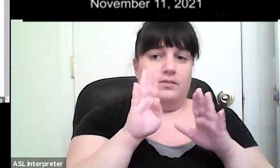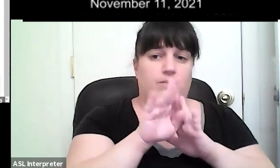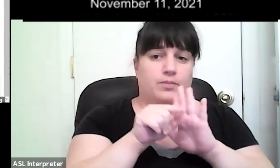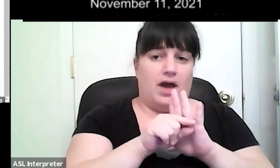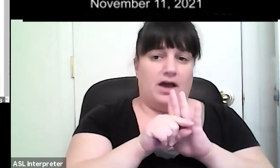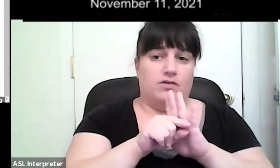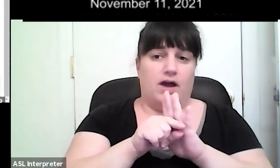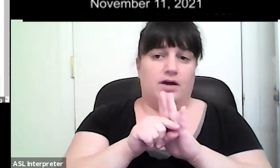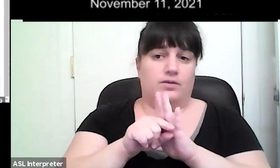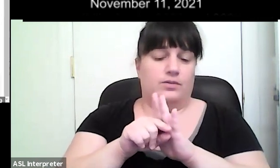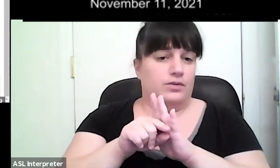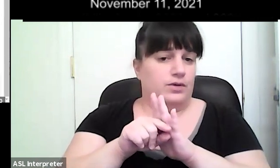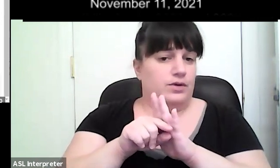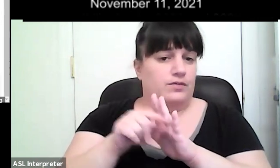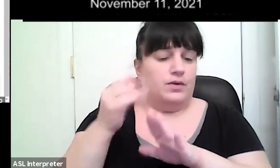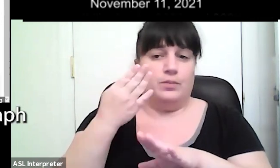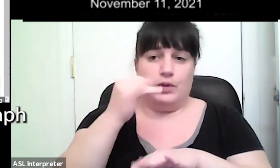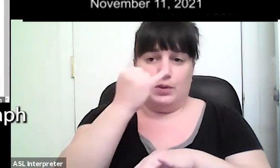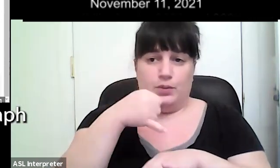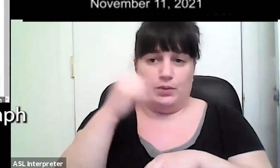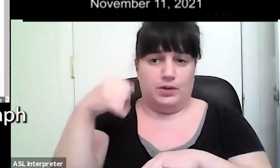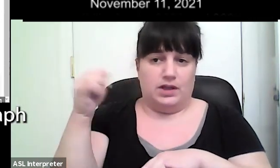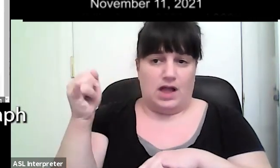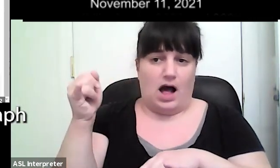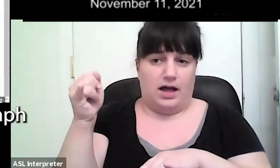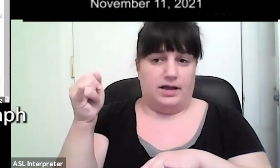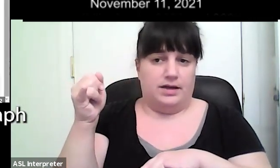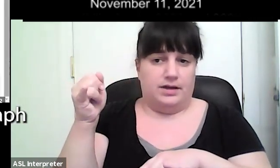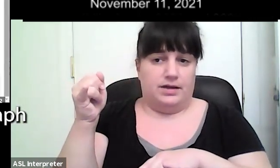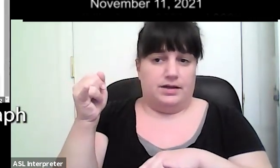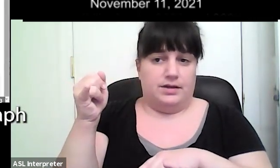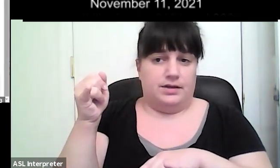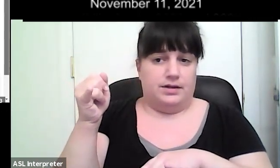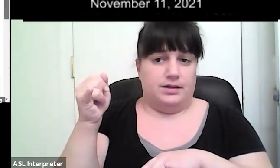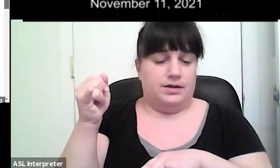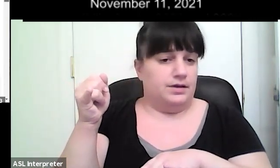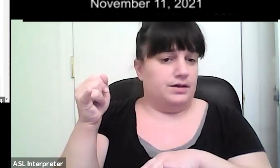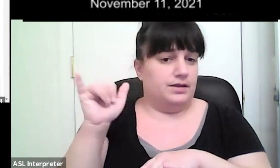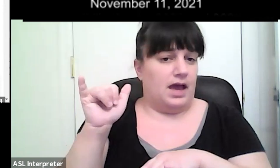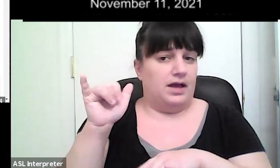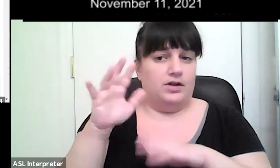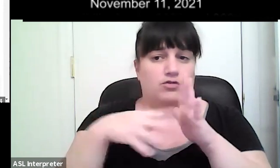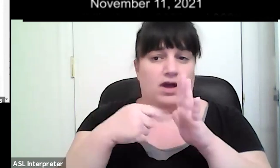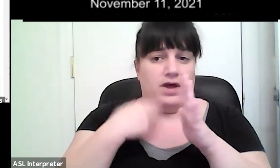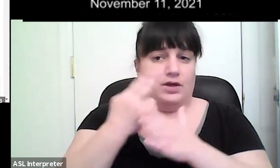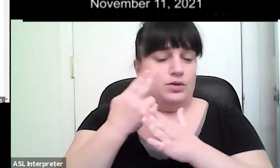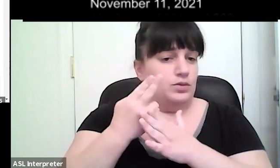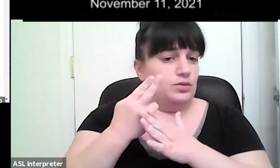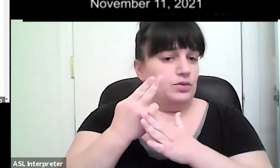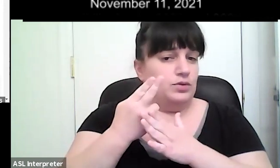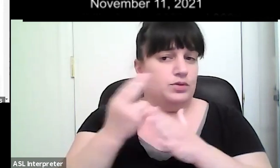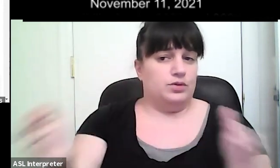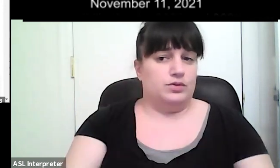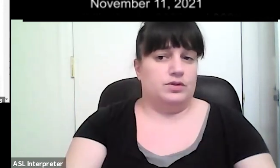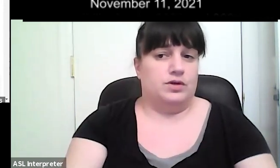from 0 to 8, there is a blue line. This is a random graph I have used, and it can